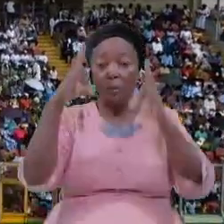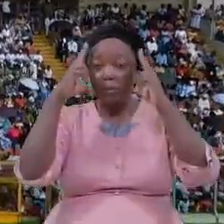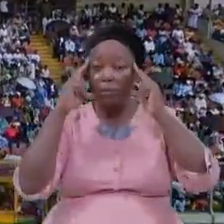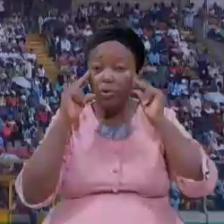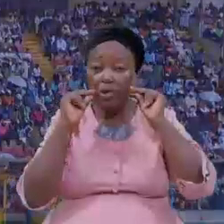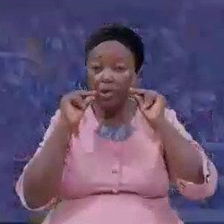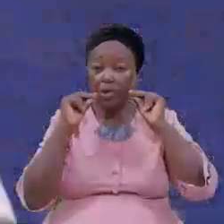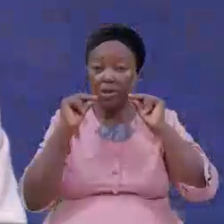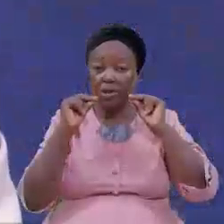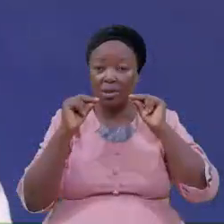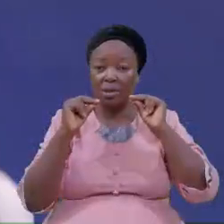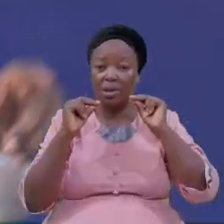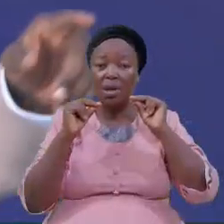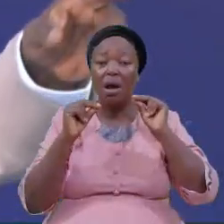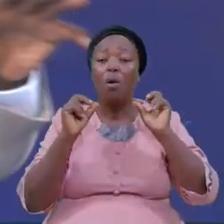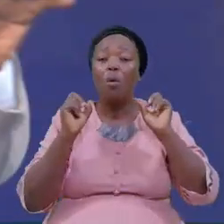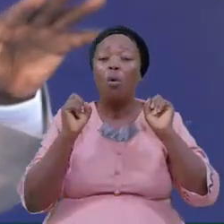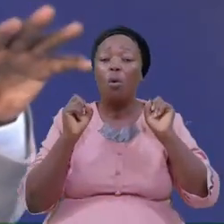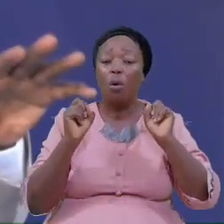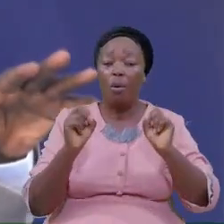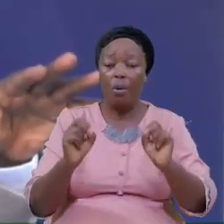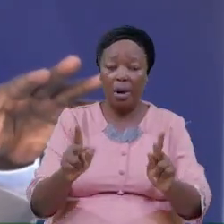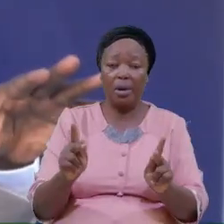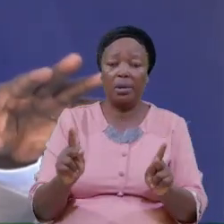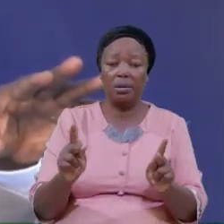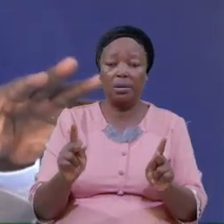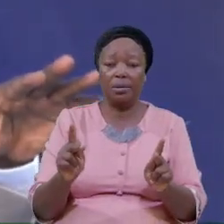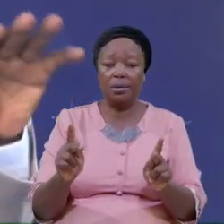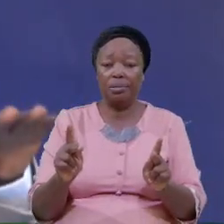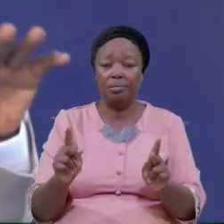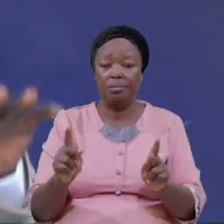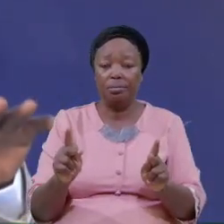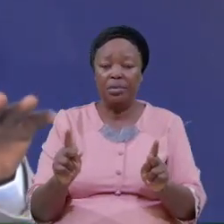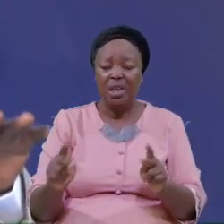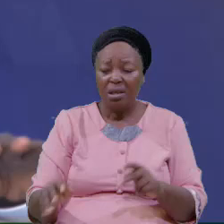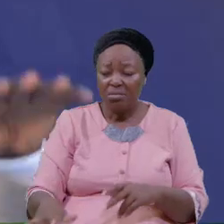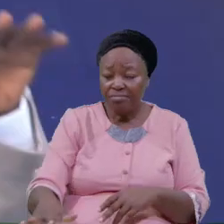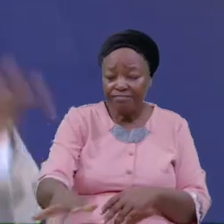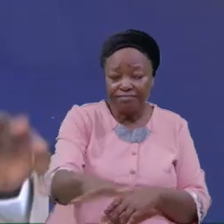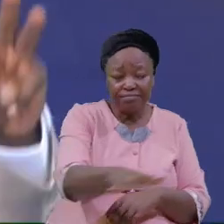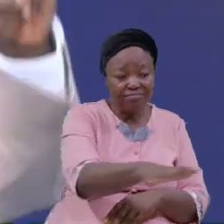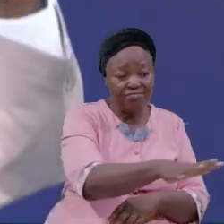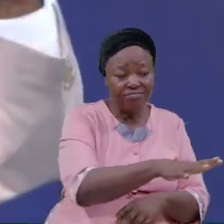enough is enough. These people, they have offended